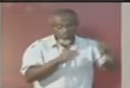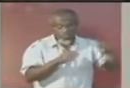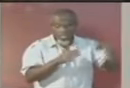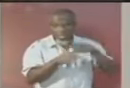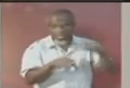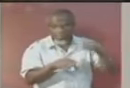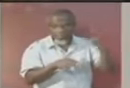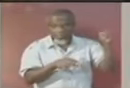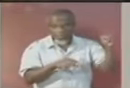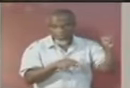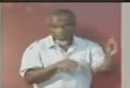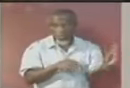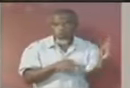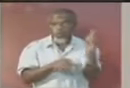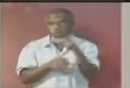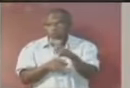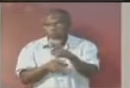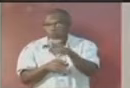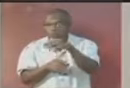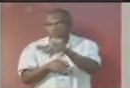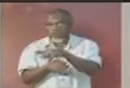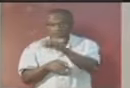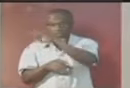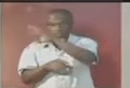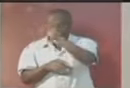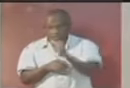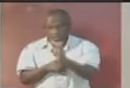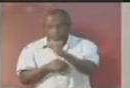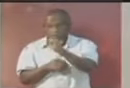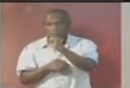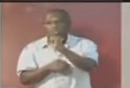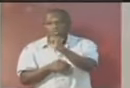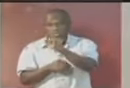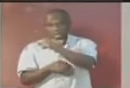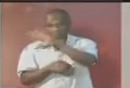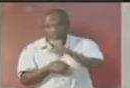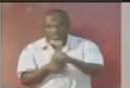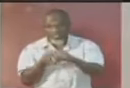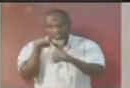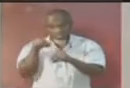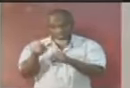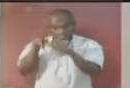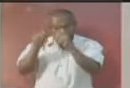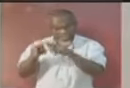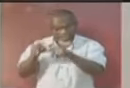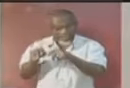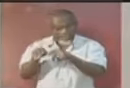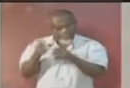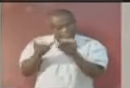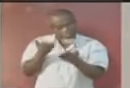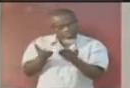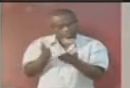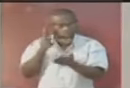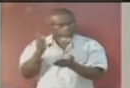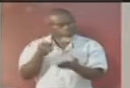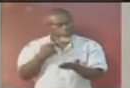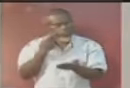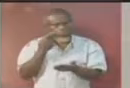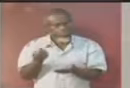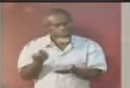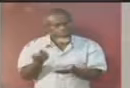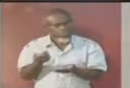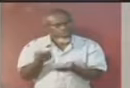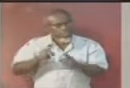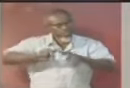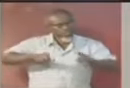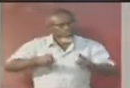Africa, we might not have been seeing 95 and 94%. You see what I'm getting at? So efficacy also has to be interpreted in